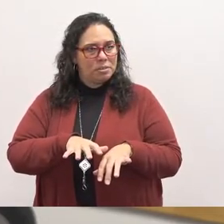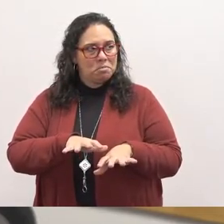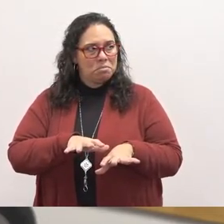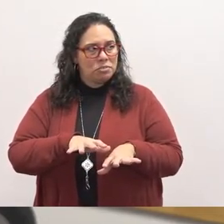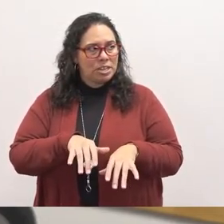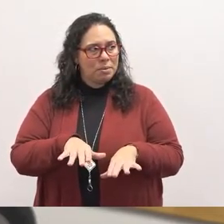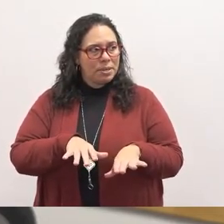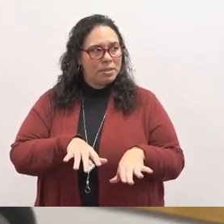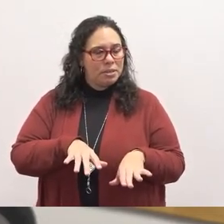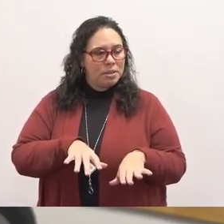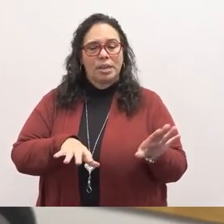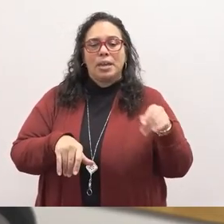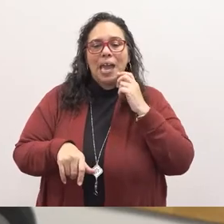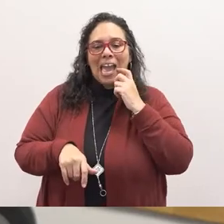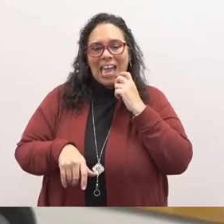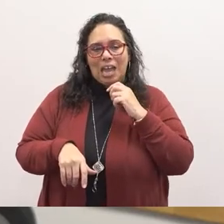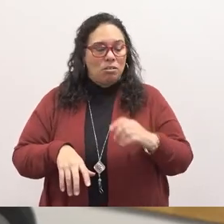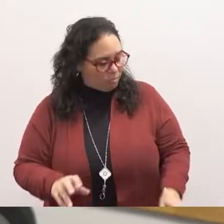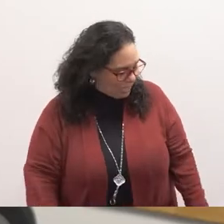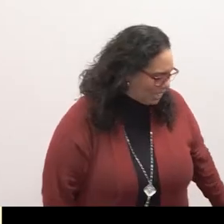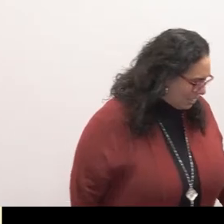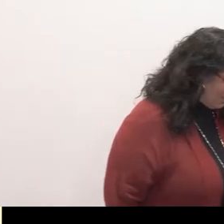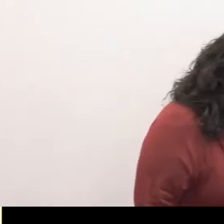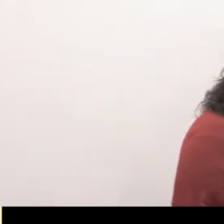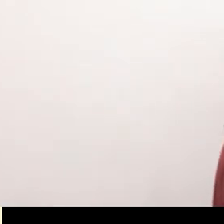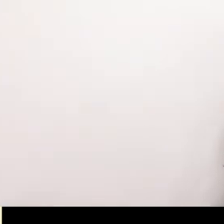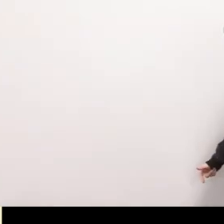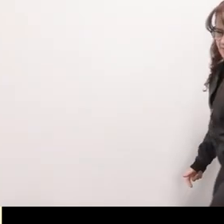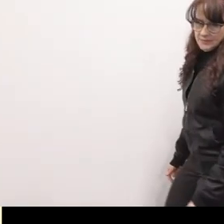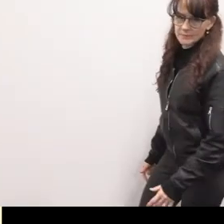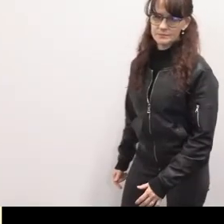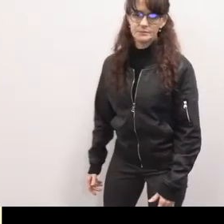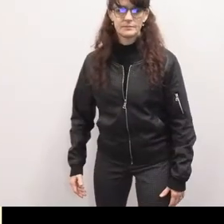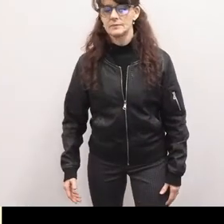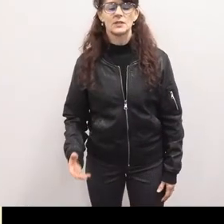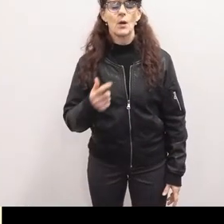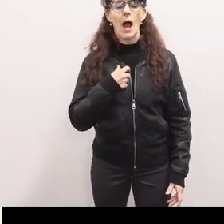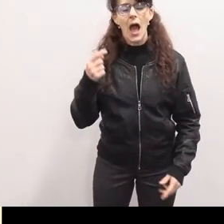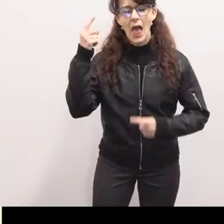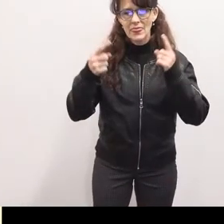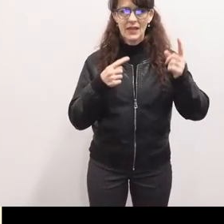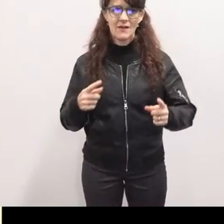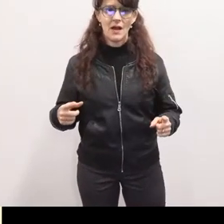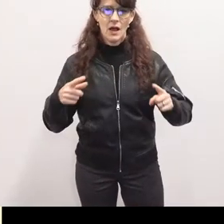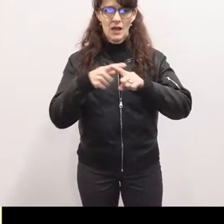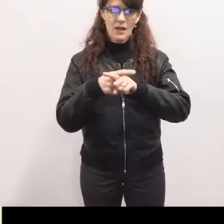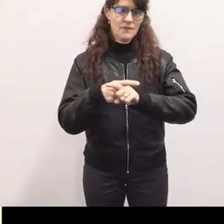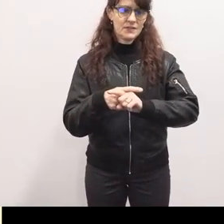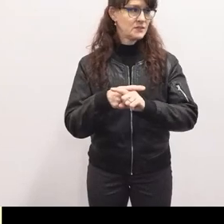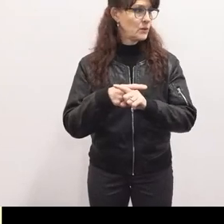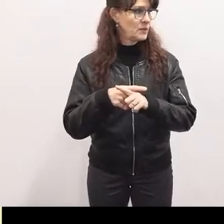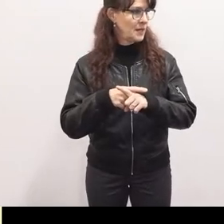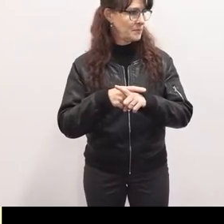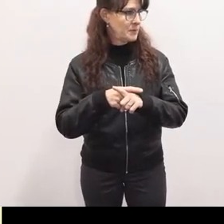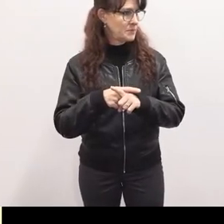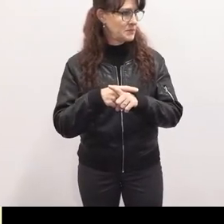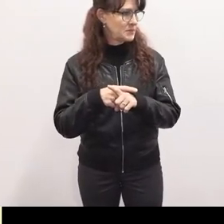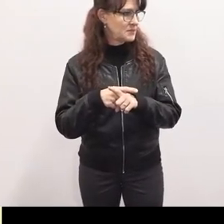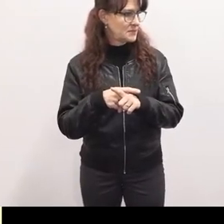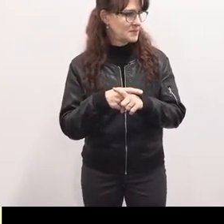talk a little bit about conflicts of interest. And I always think of conflicts as being this. You